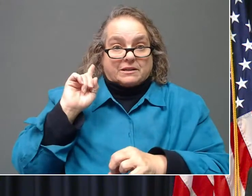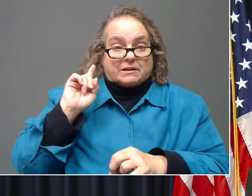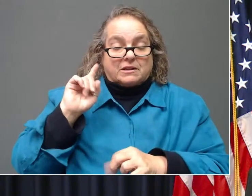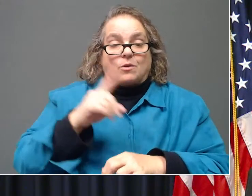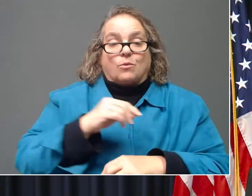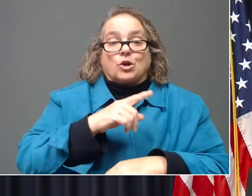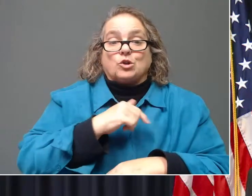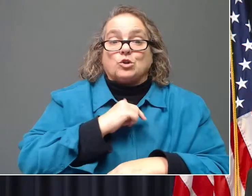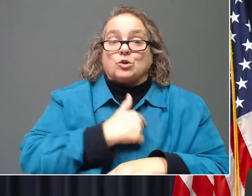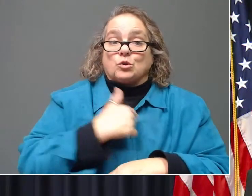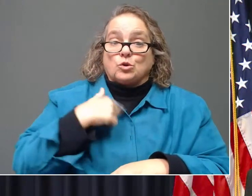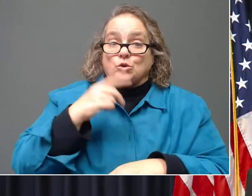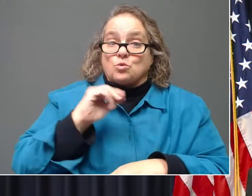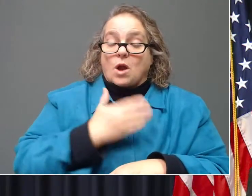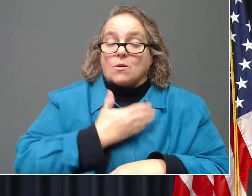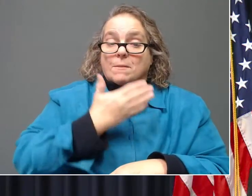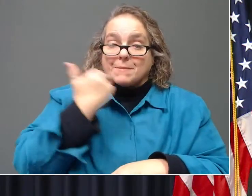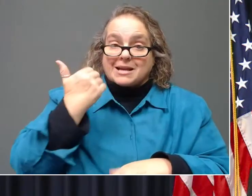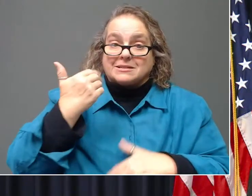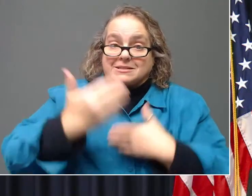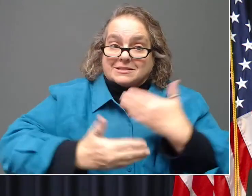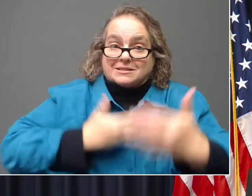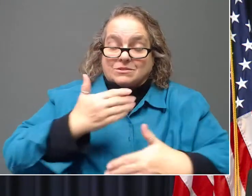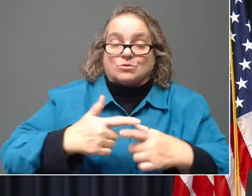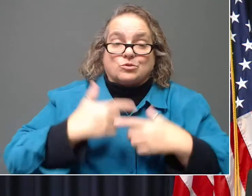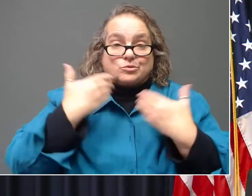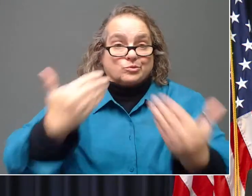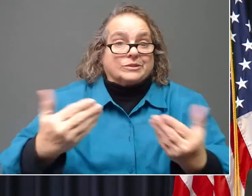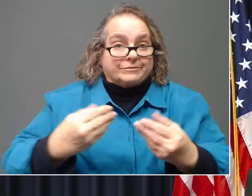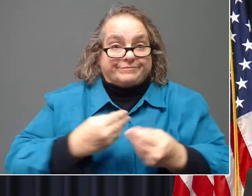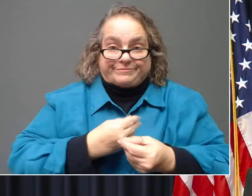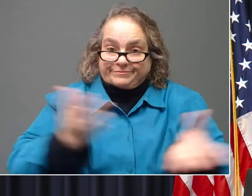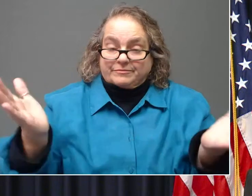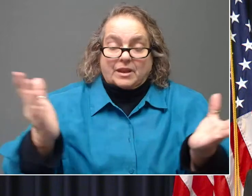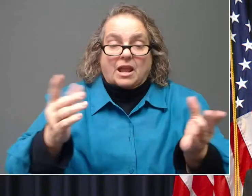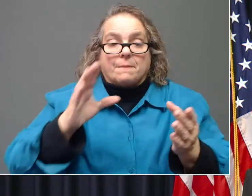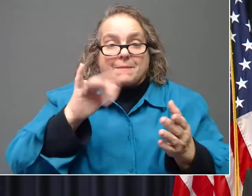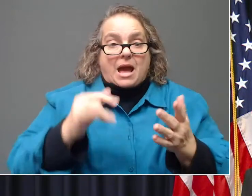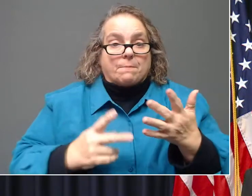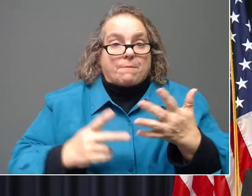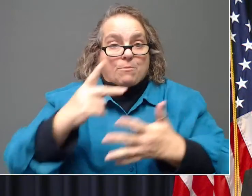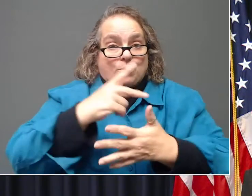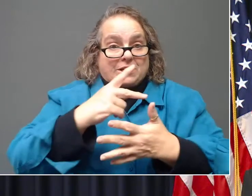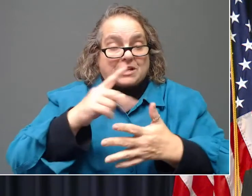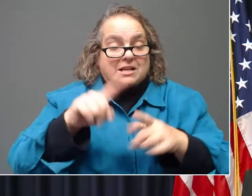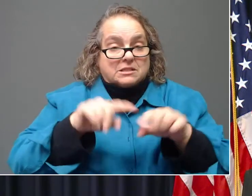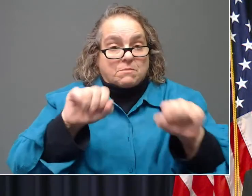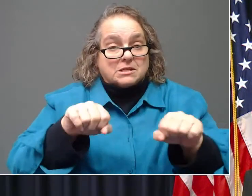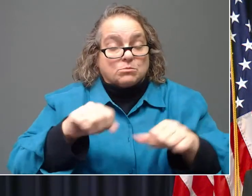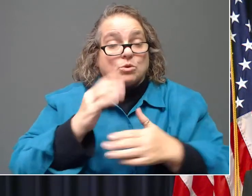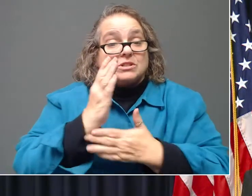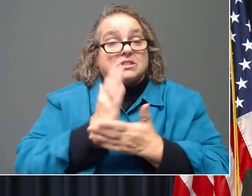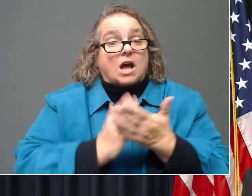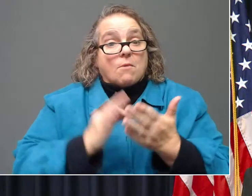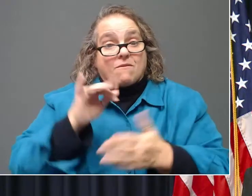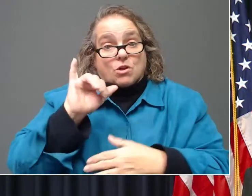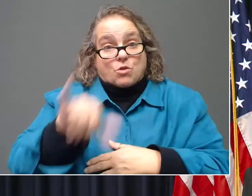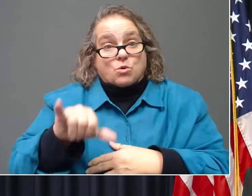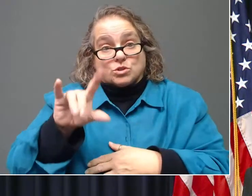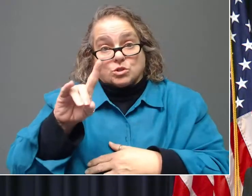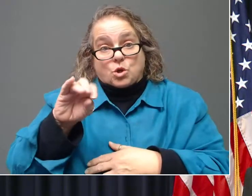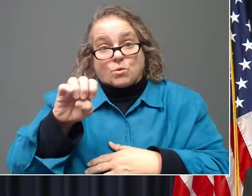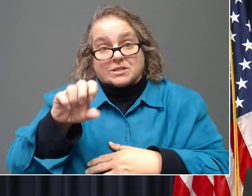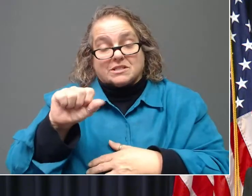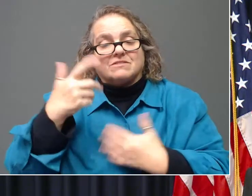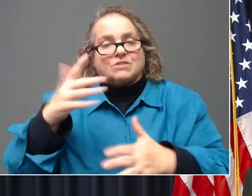to allocate those out as much by population as possible. Some of those doses are already scheduled,